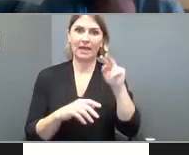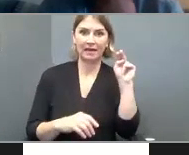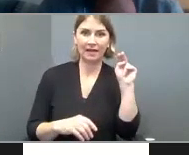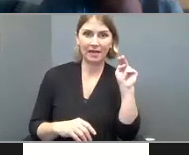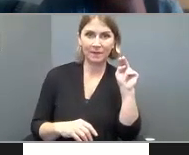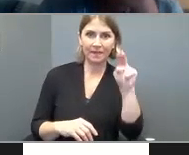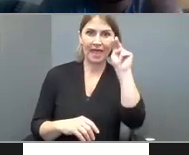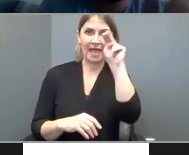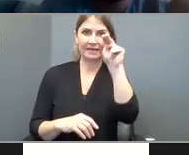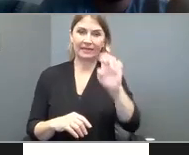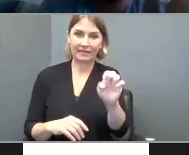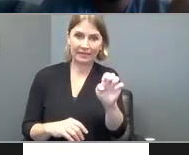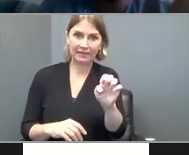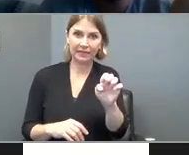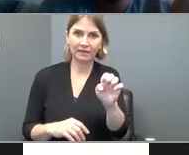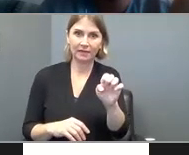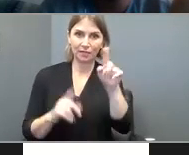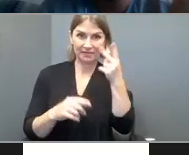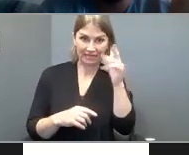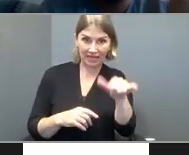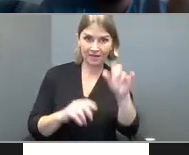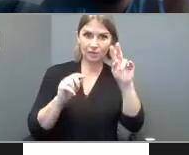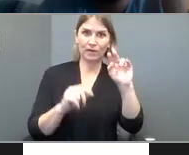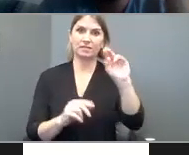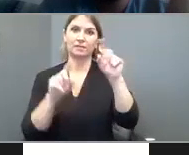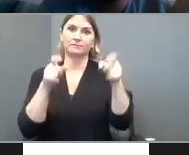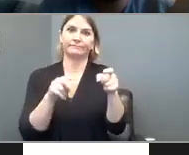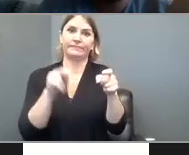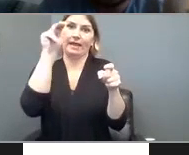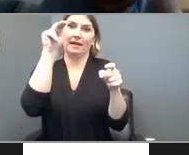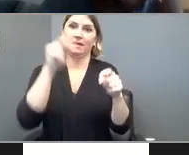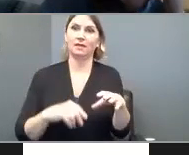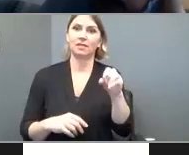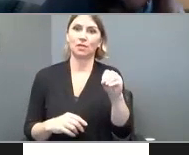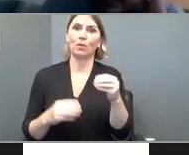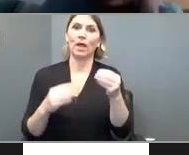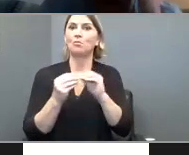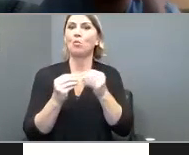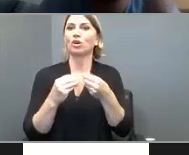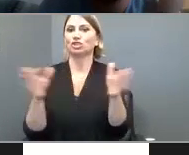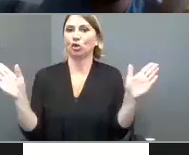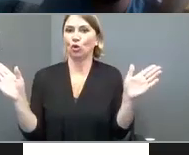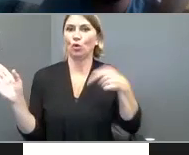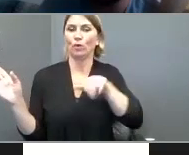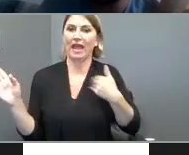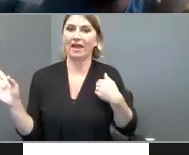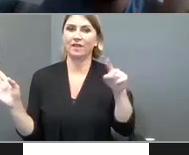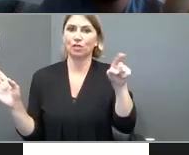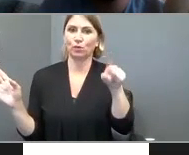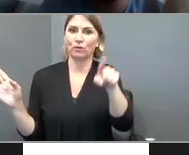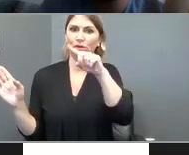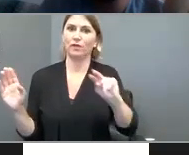natural number, exponent number, raised to the power of n. In a more generalized sense, we have square root of 2